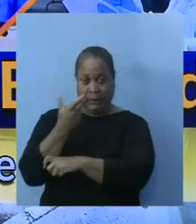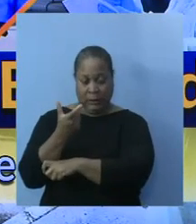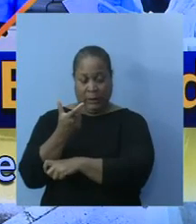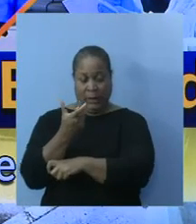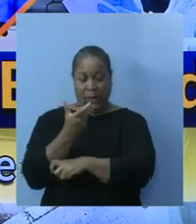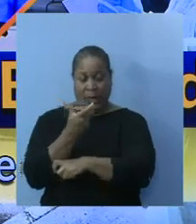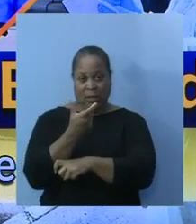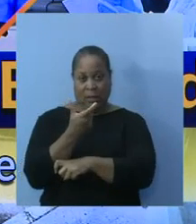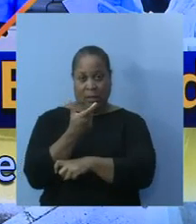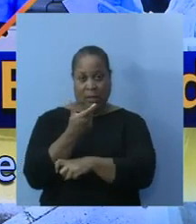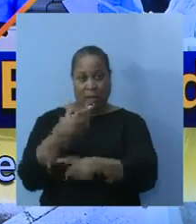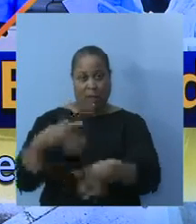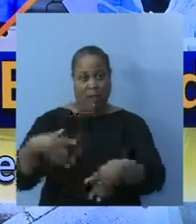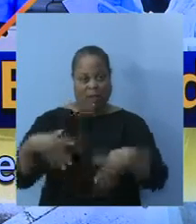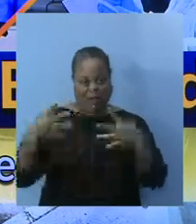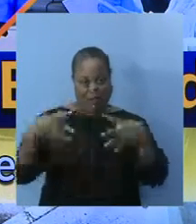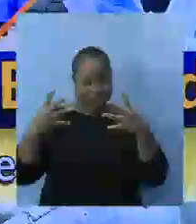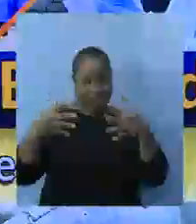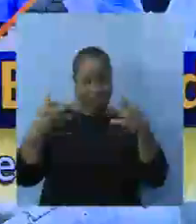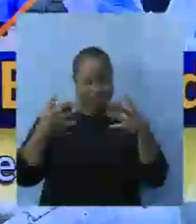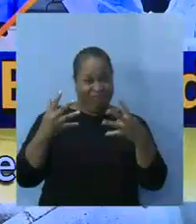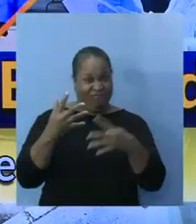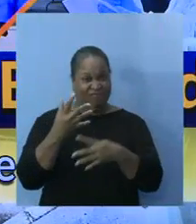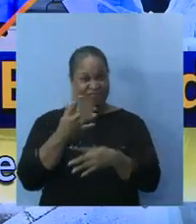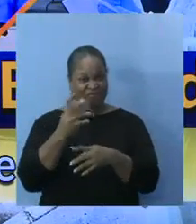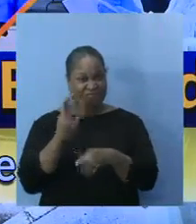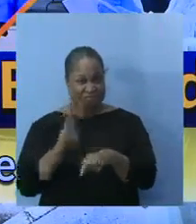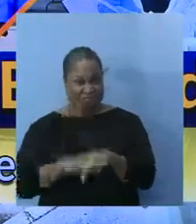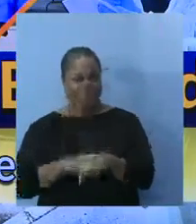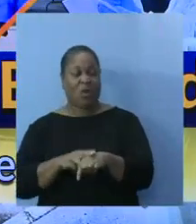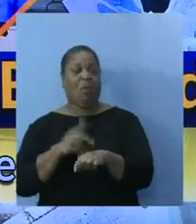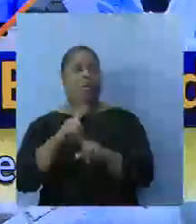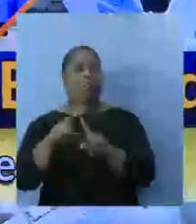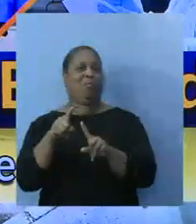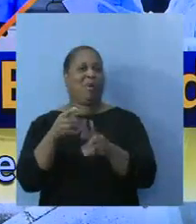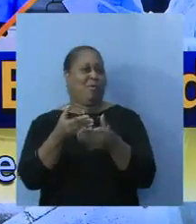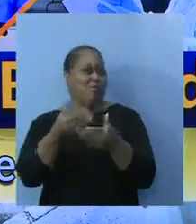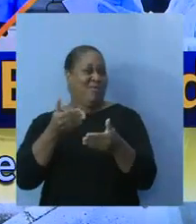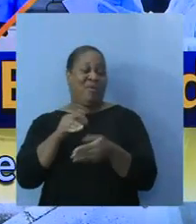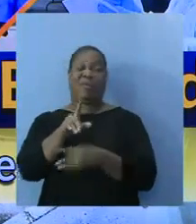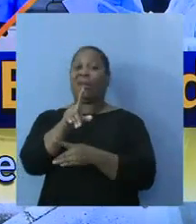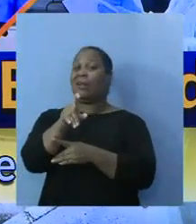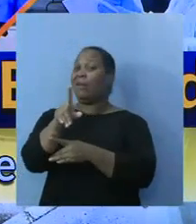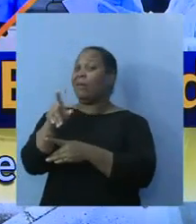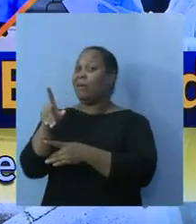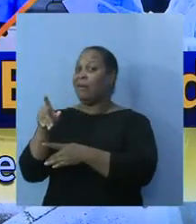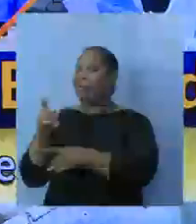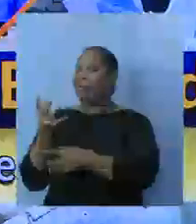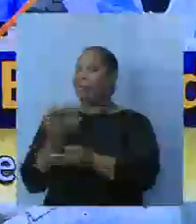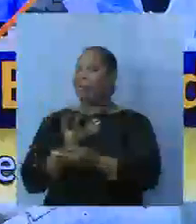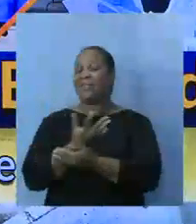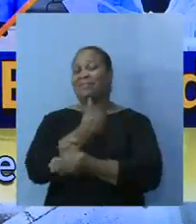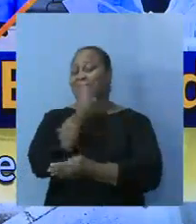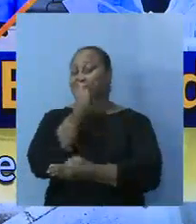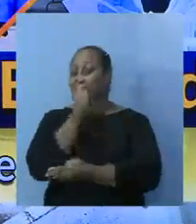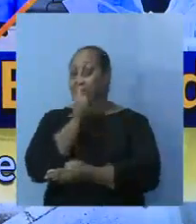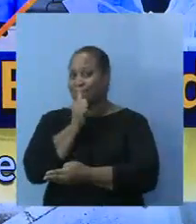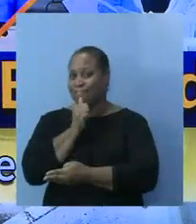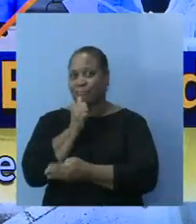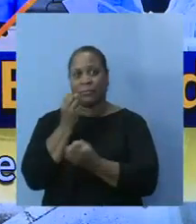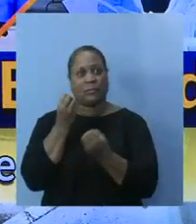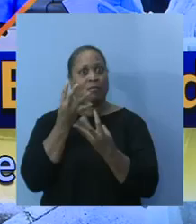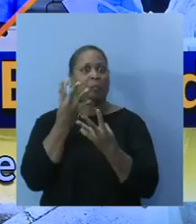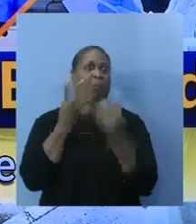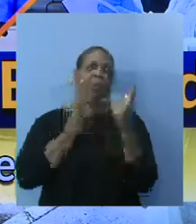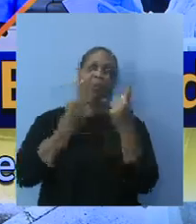updated on a regular daily basis. But until we get to that point, I'm going to ask members of the media to be patient. There's been so many different